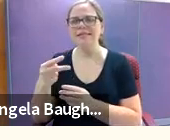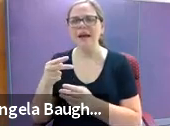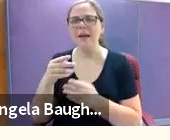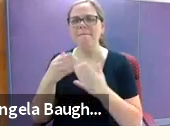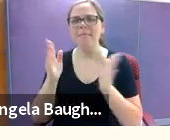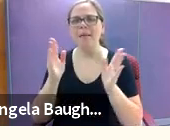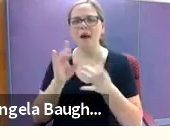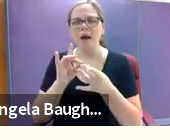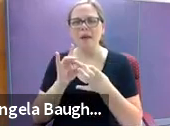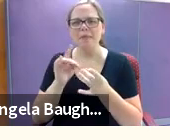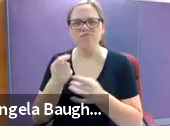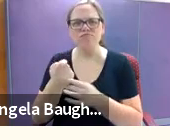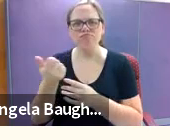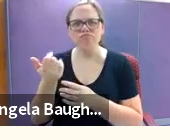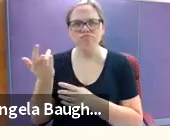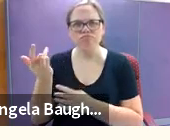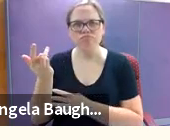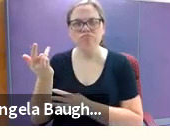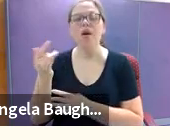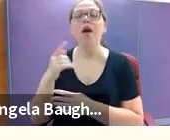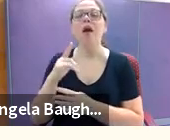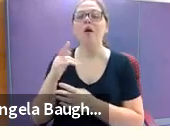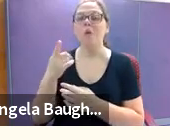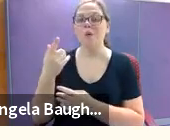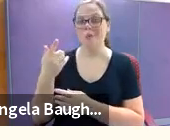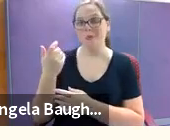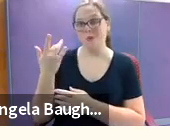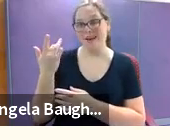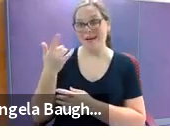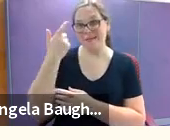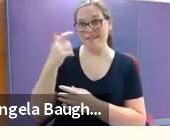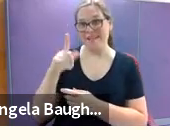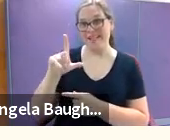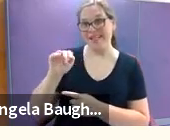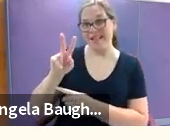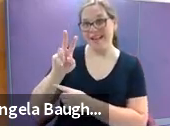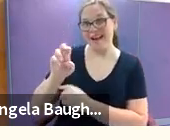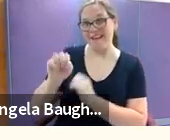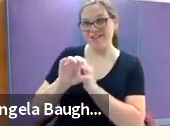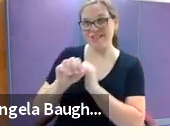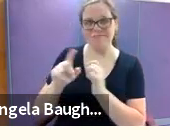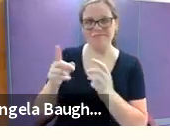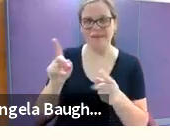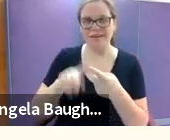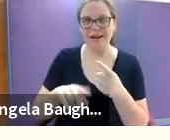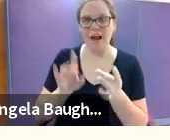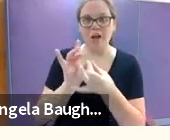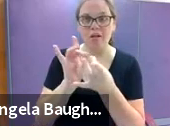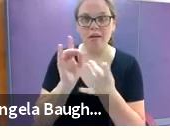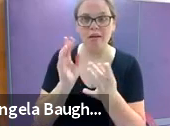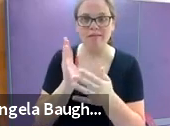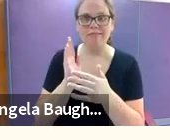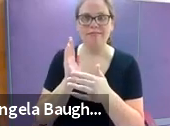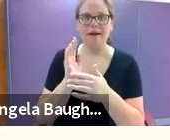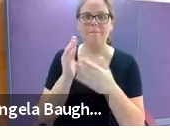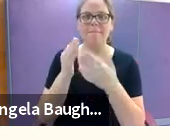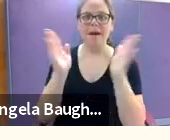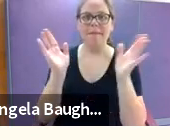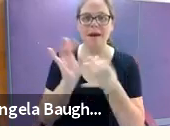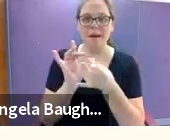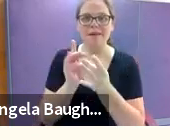Sure. The public comment period, because we're live streaming, people cannot make public comment during the meeting. They were requested to make